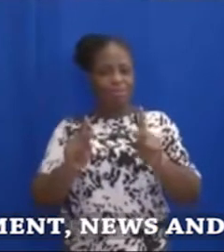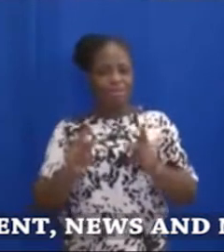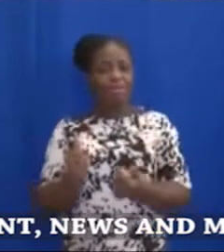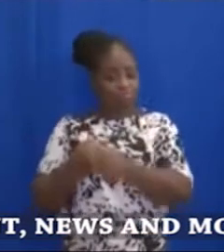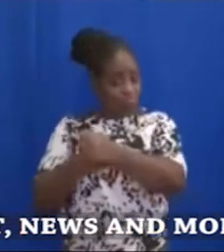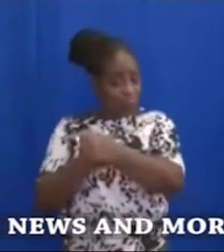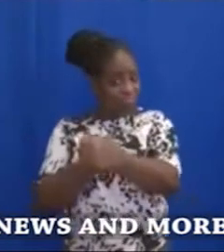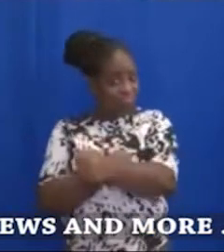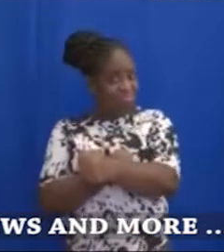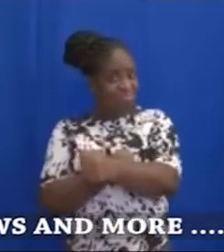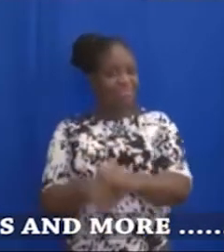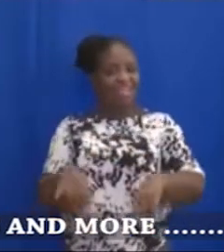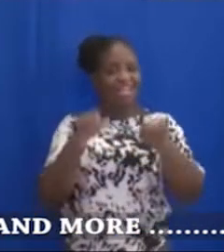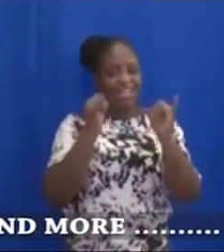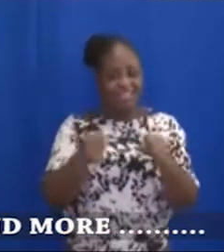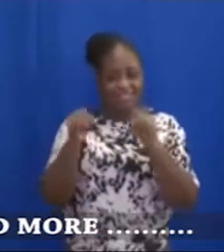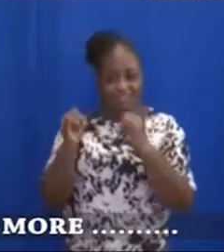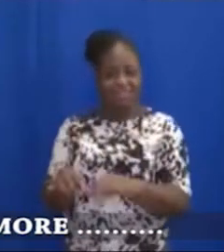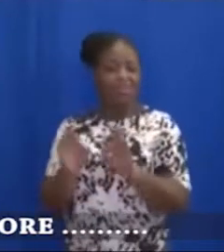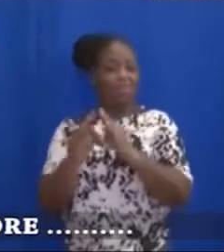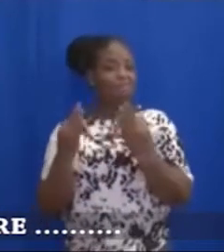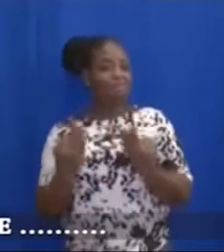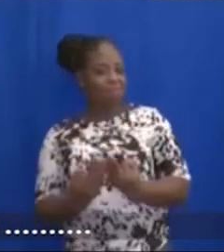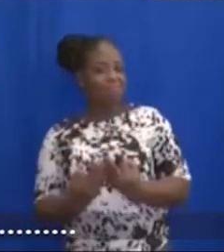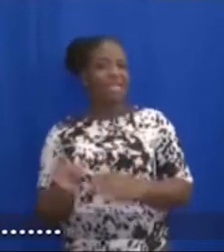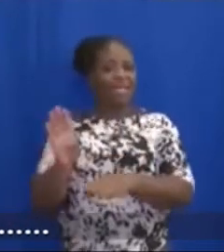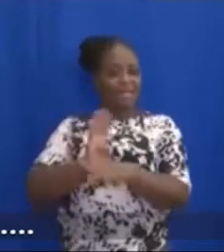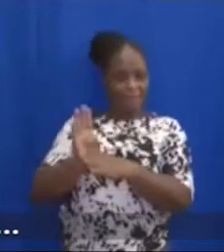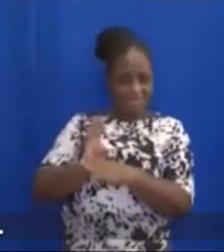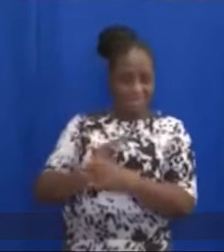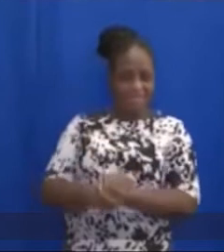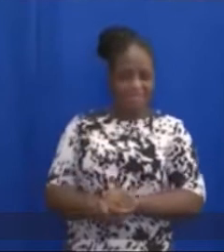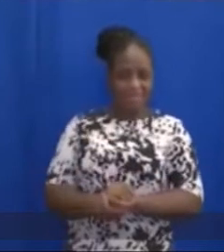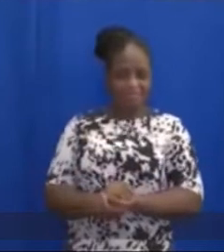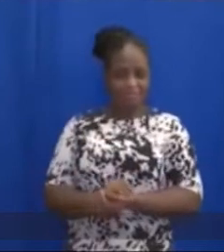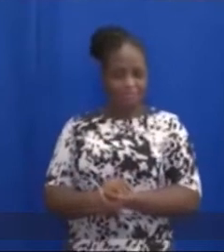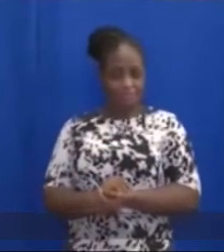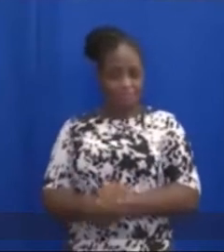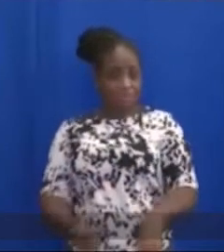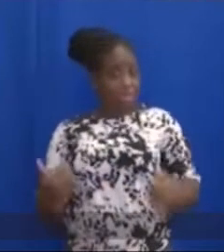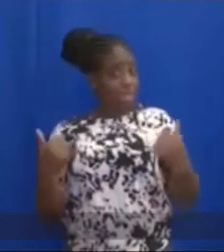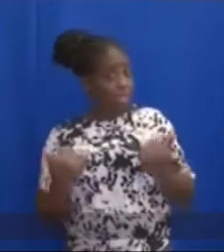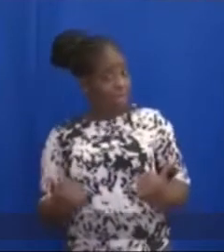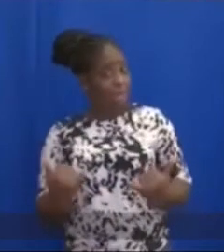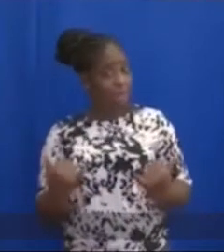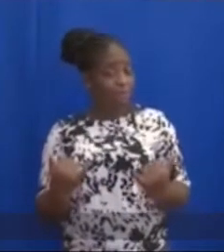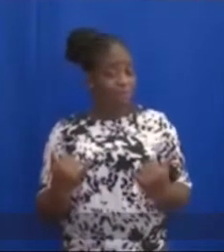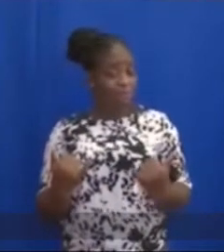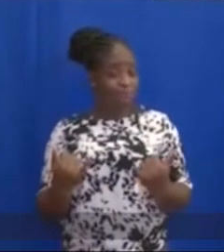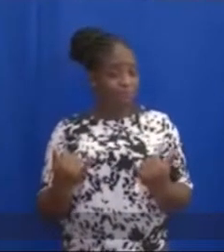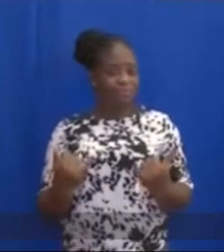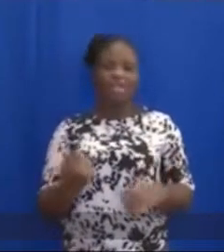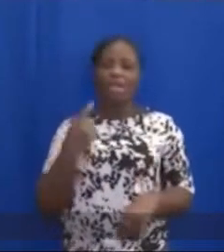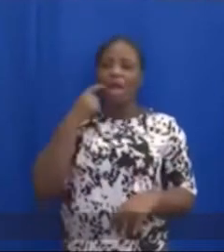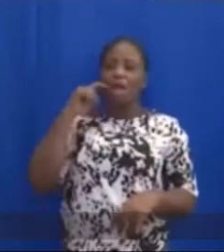to individuals, families, and businesses. To this end, I've instructed the release